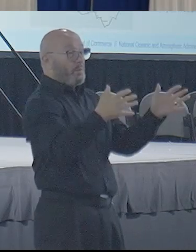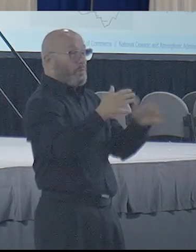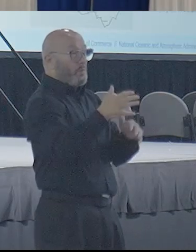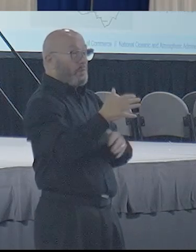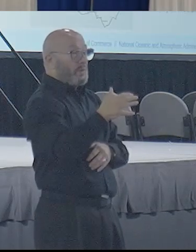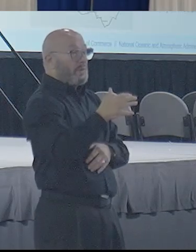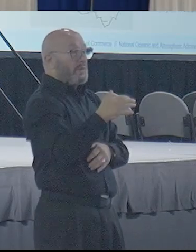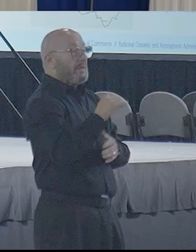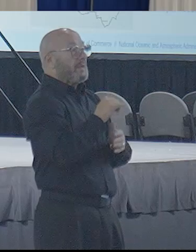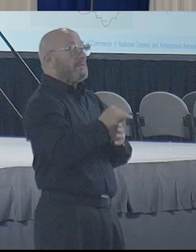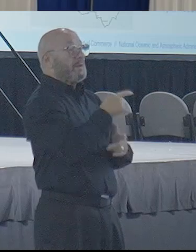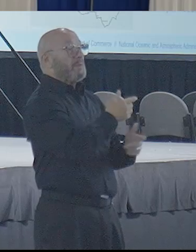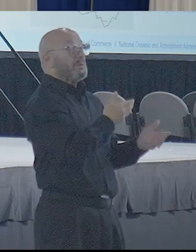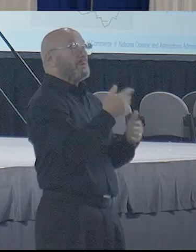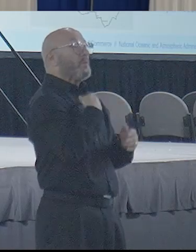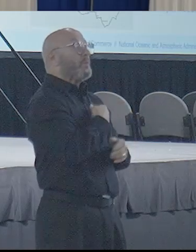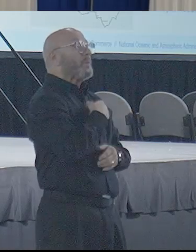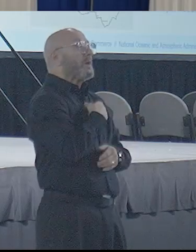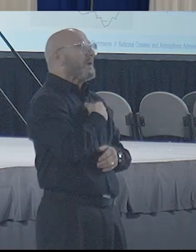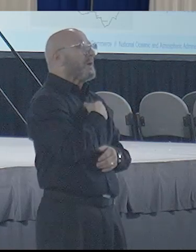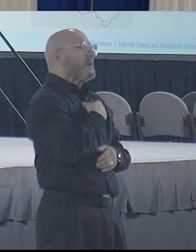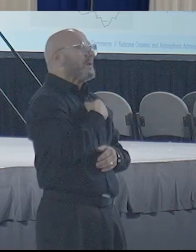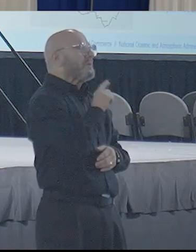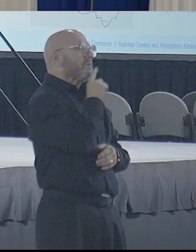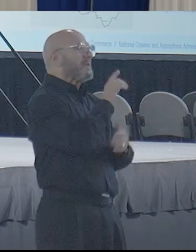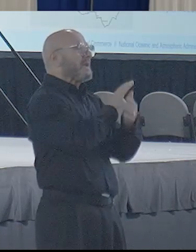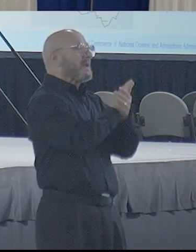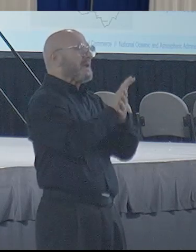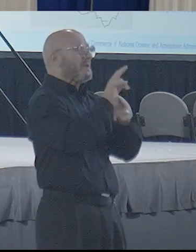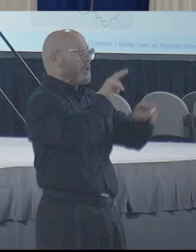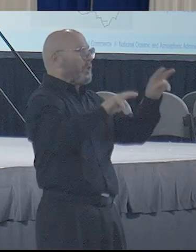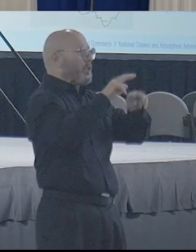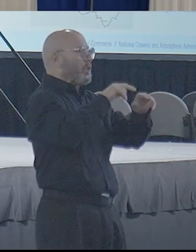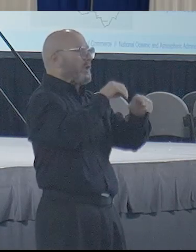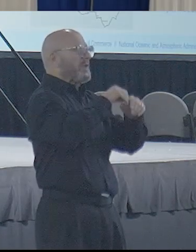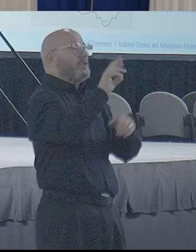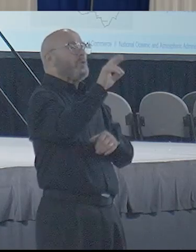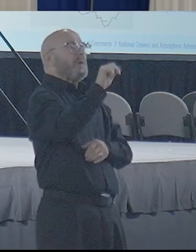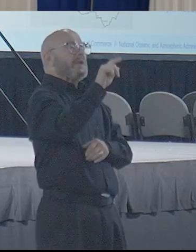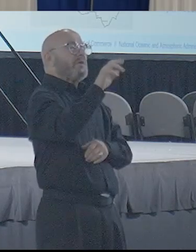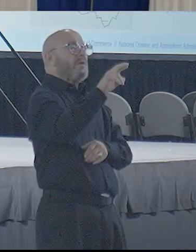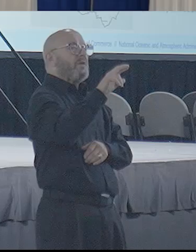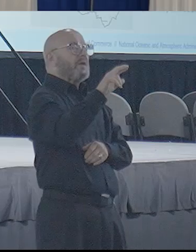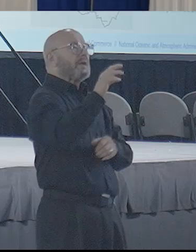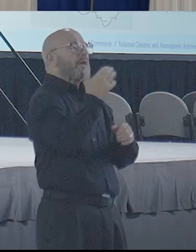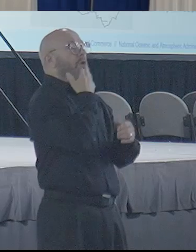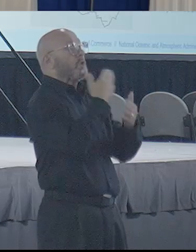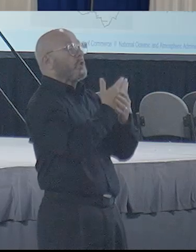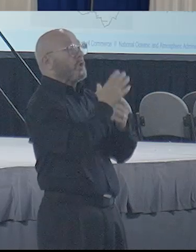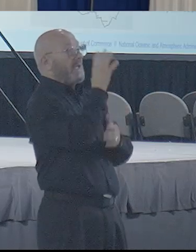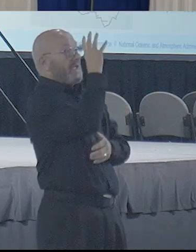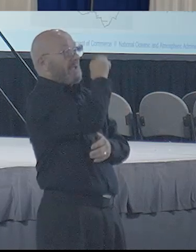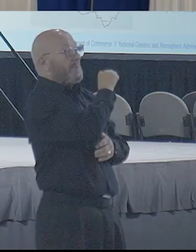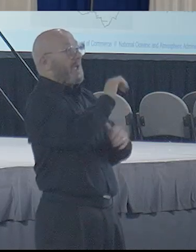was sampling. So we actually had a pretty nice look at it into the radar. So we had a good estimate of the wind